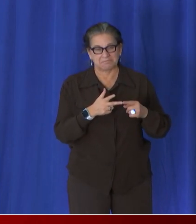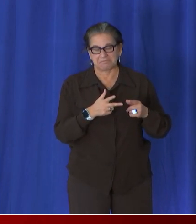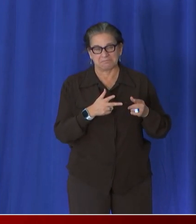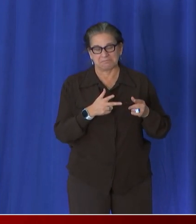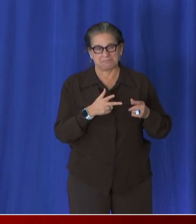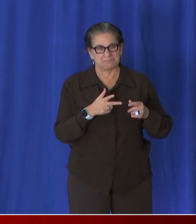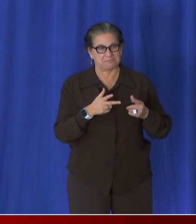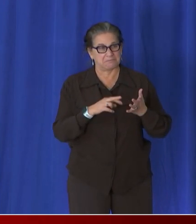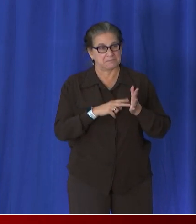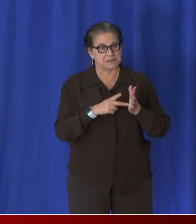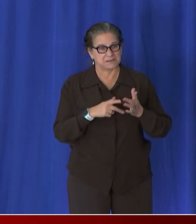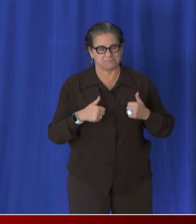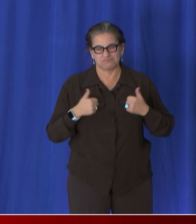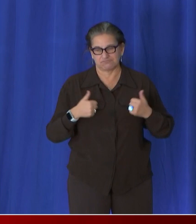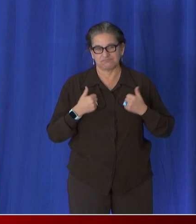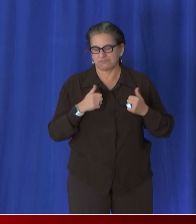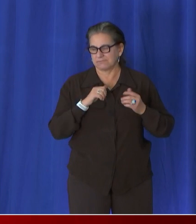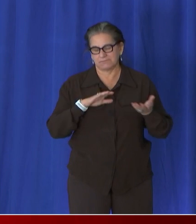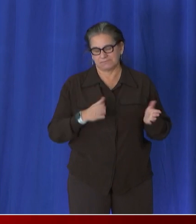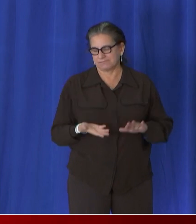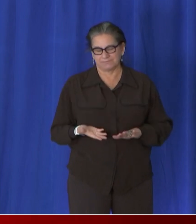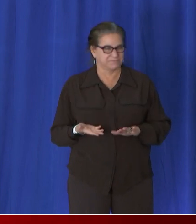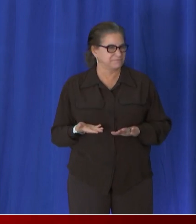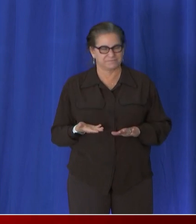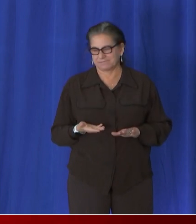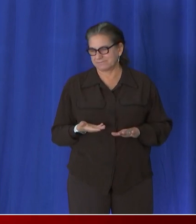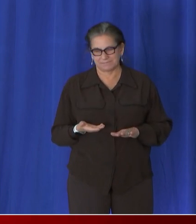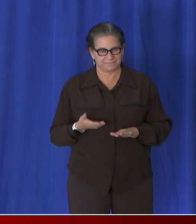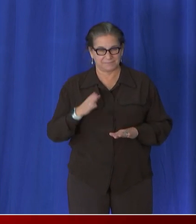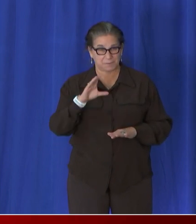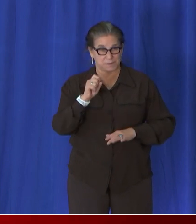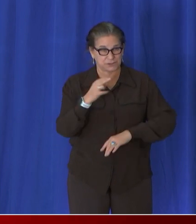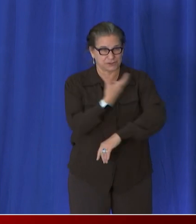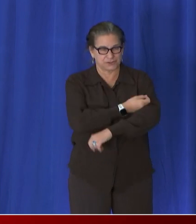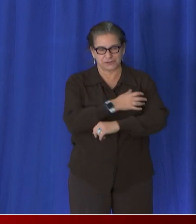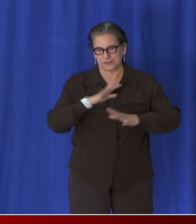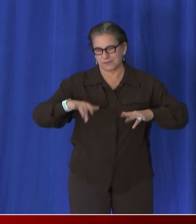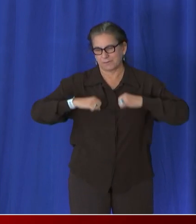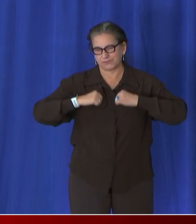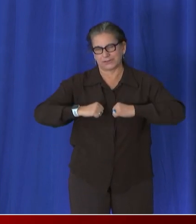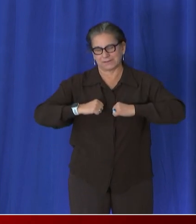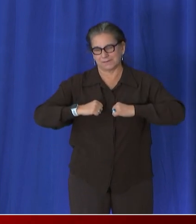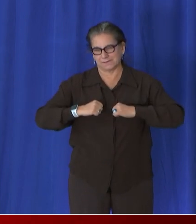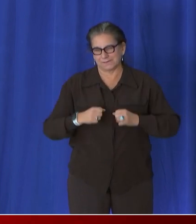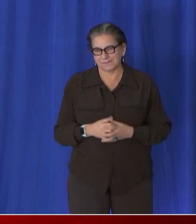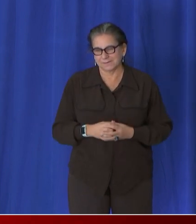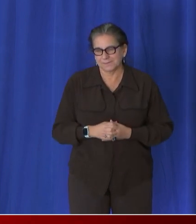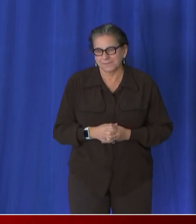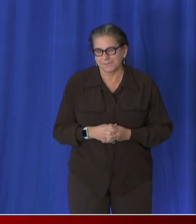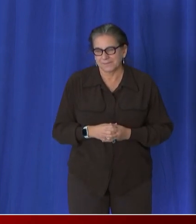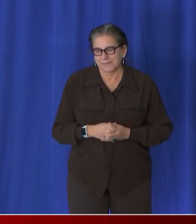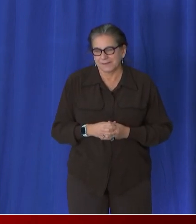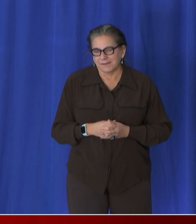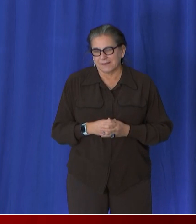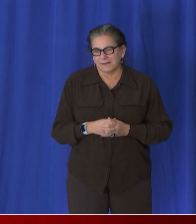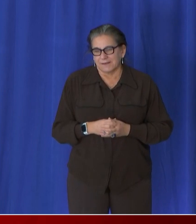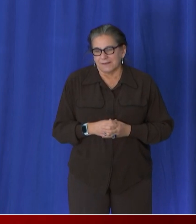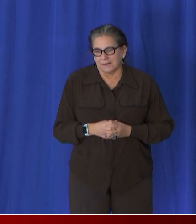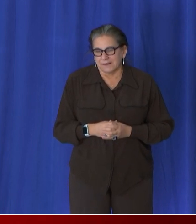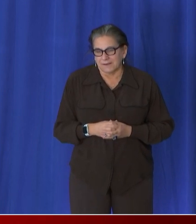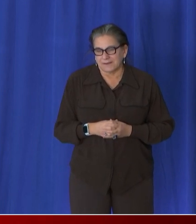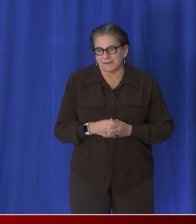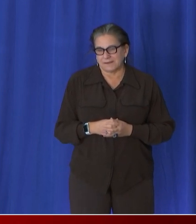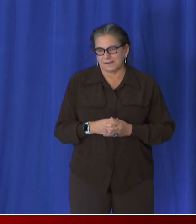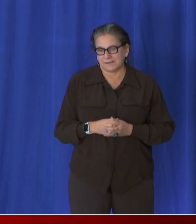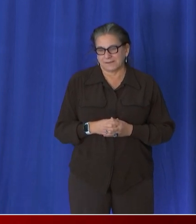shots. You've got to go out and get your booster. We also know that there's going to be a lot of COVID-19 in the community. We've